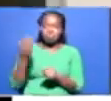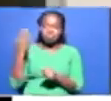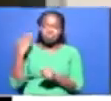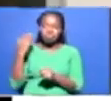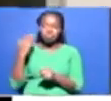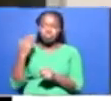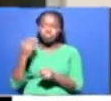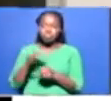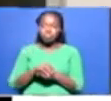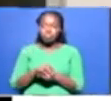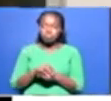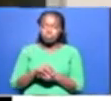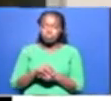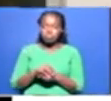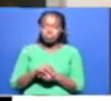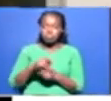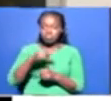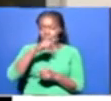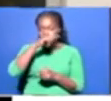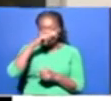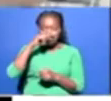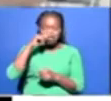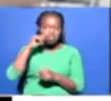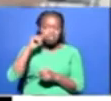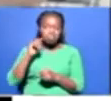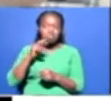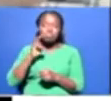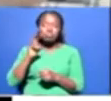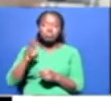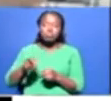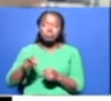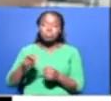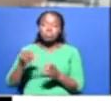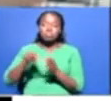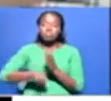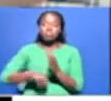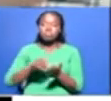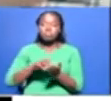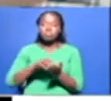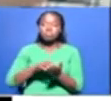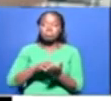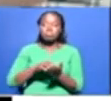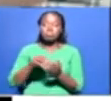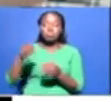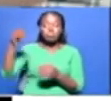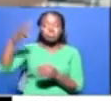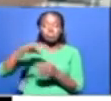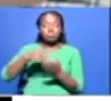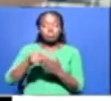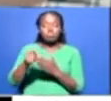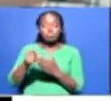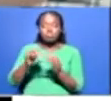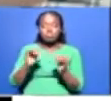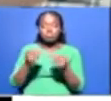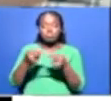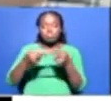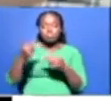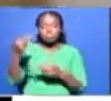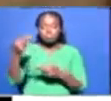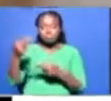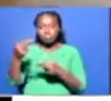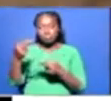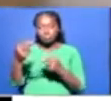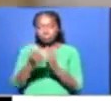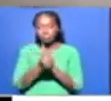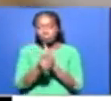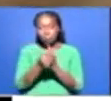pandemic. The Russian-Ukraine conflict also worsened the situation, pushing energy prices to new highs. Experts say the